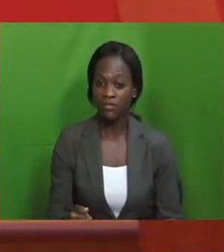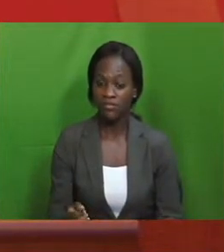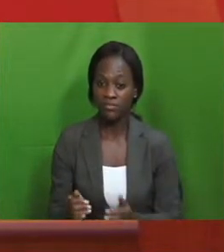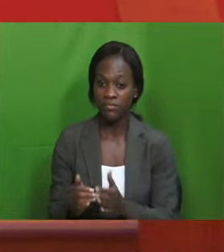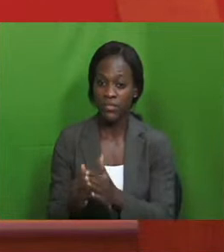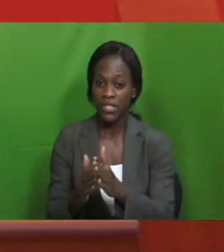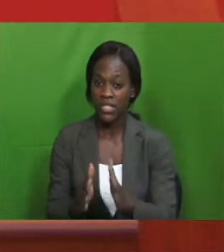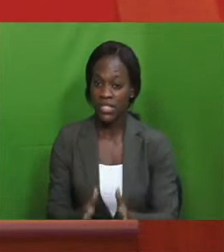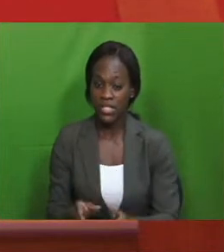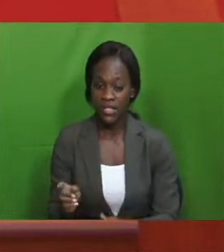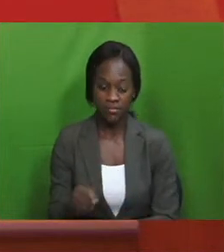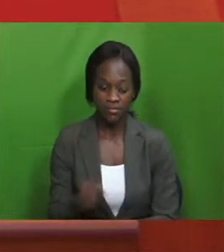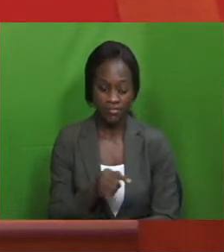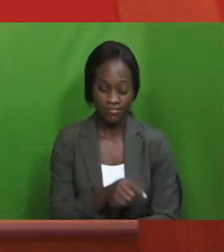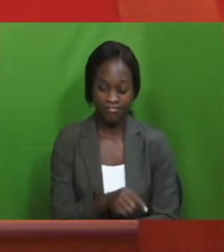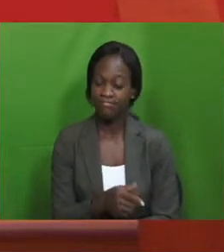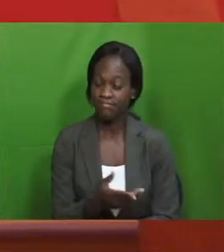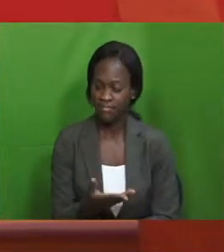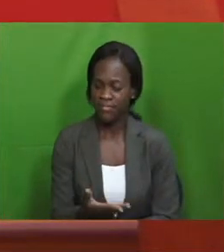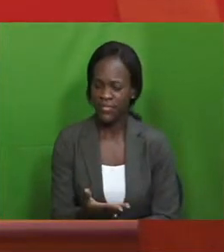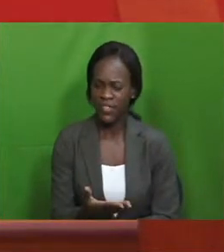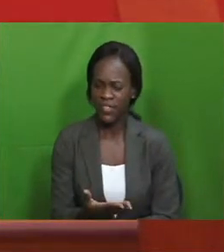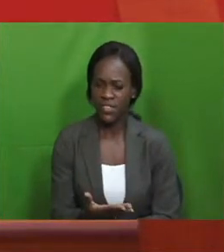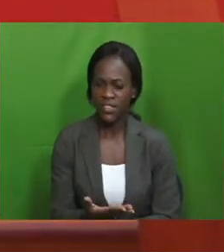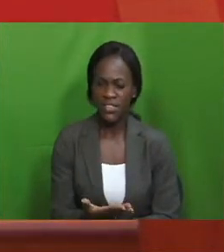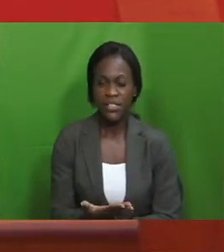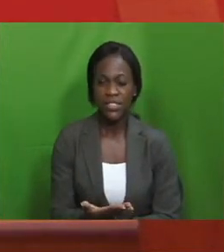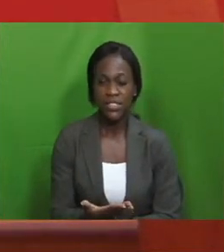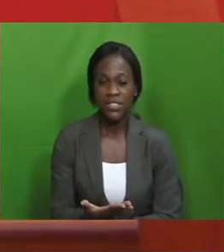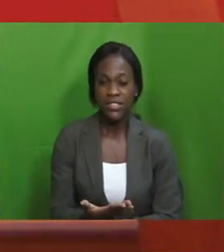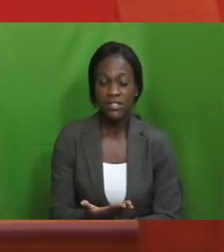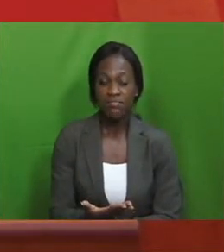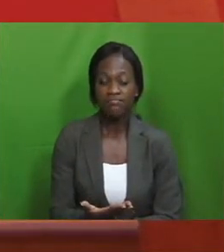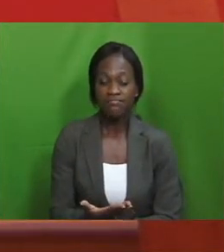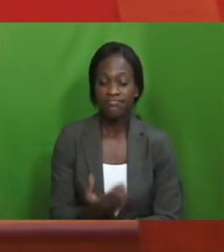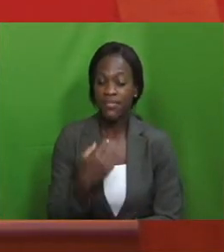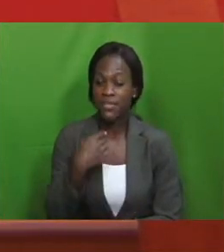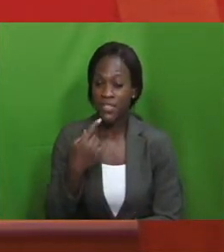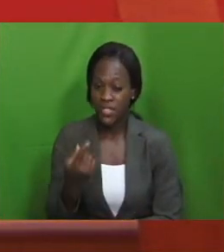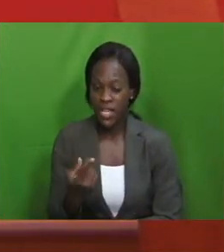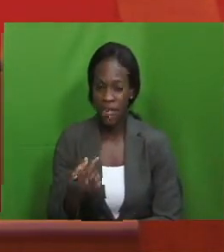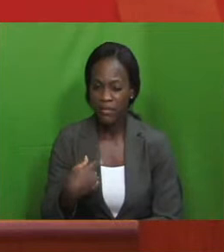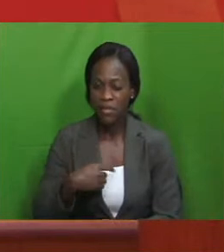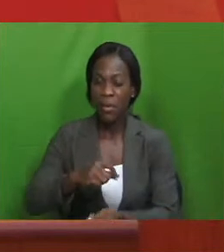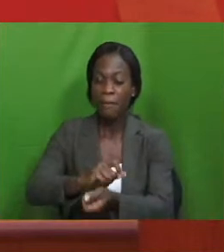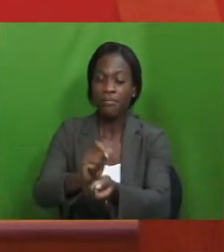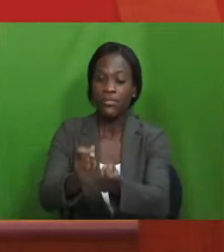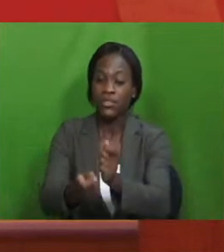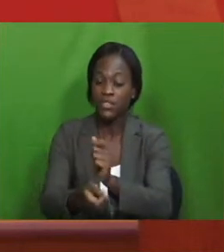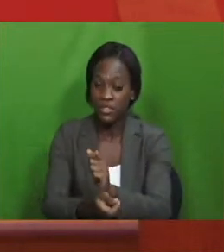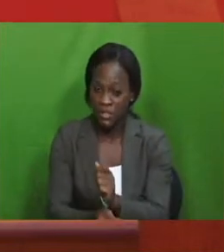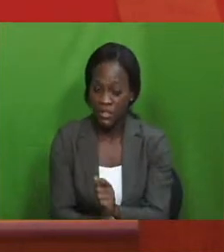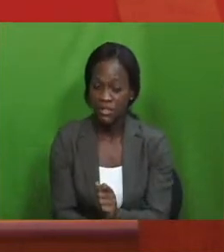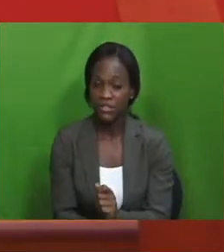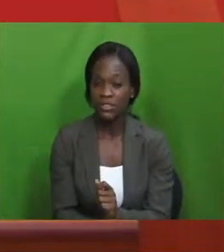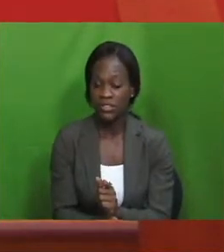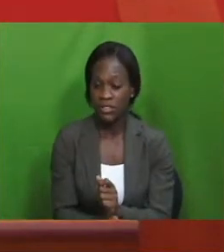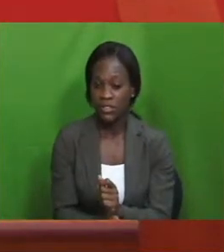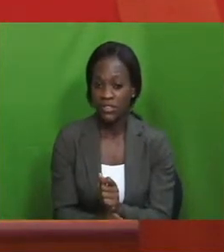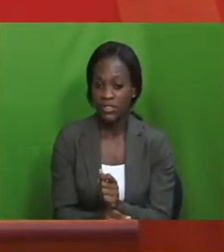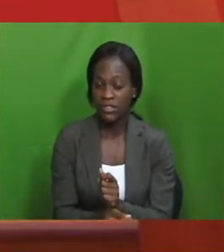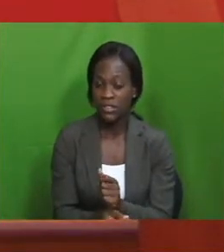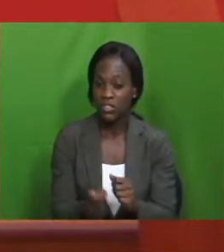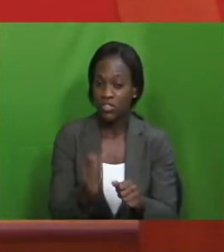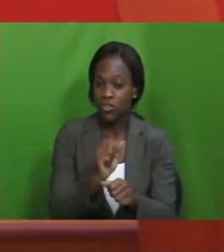I will vary the order of business for today in accordance with our standing